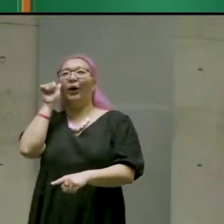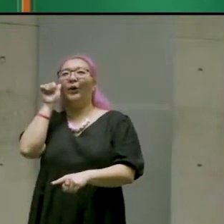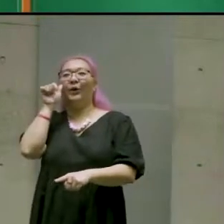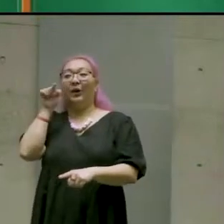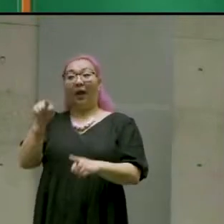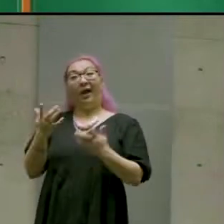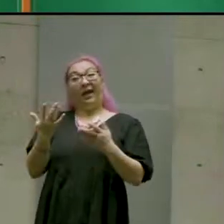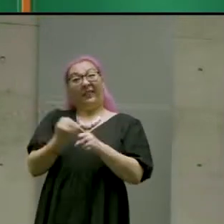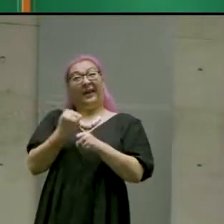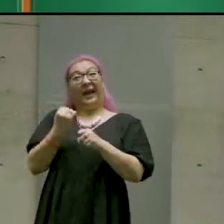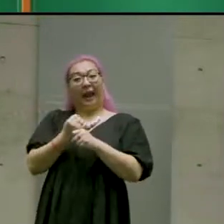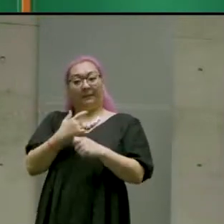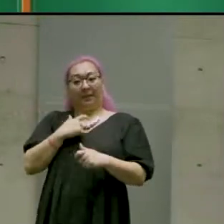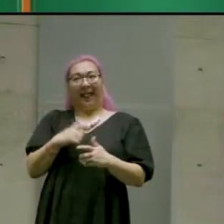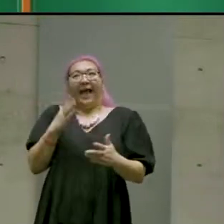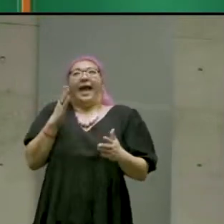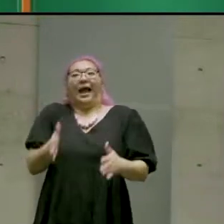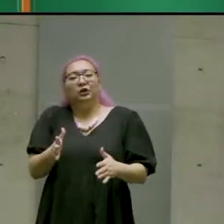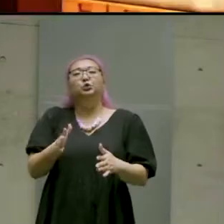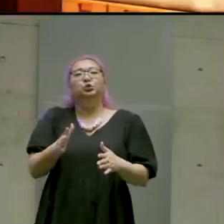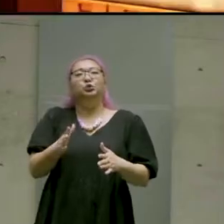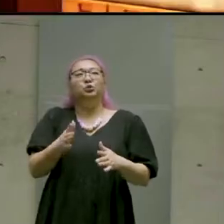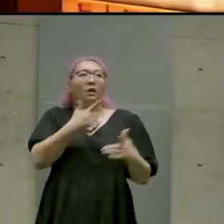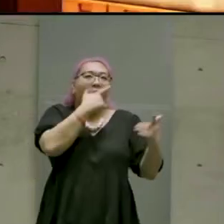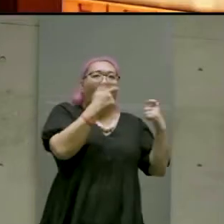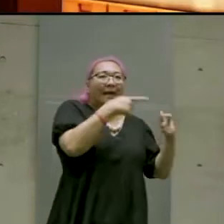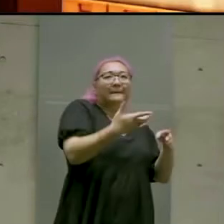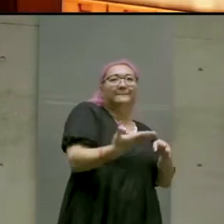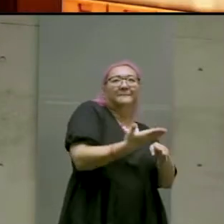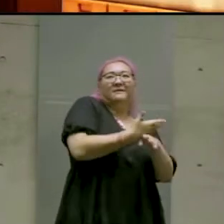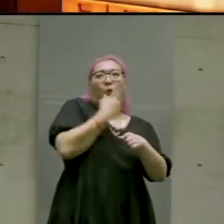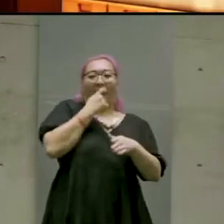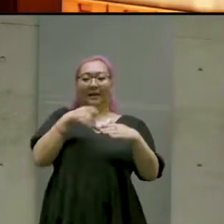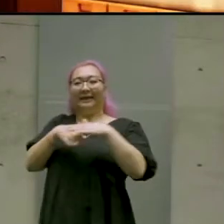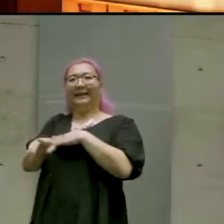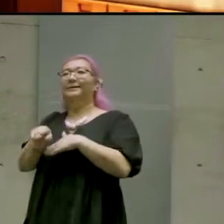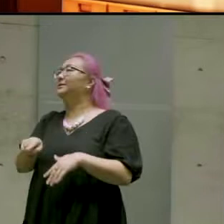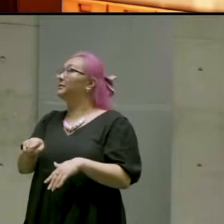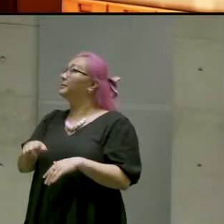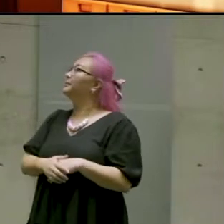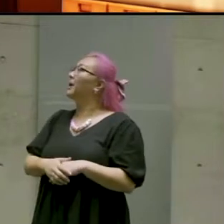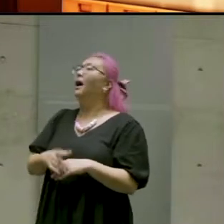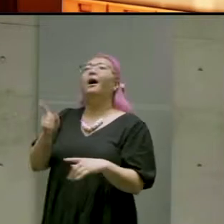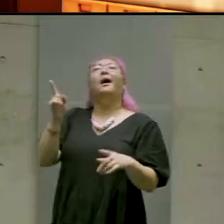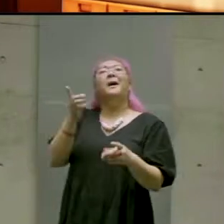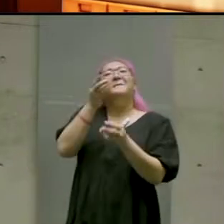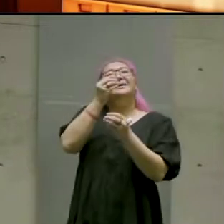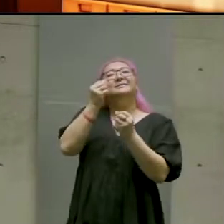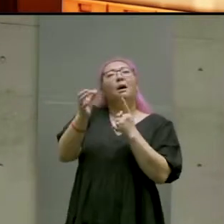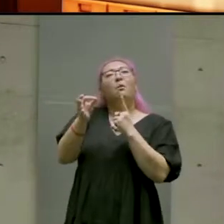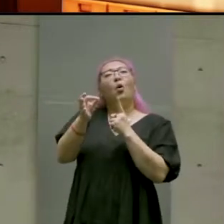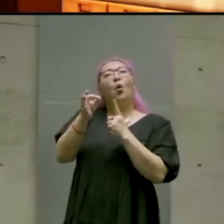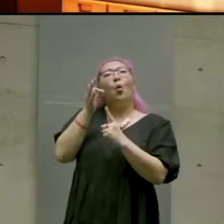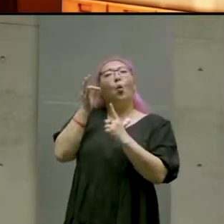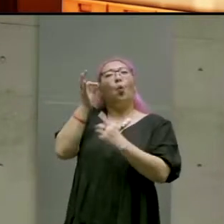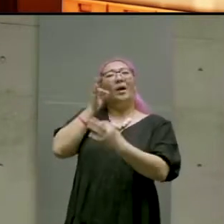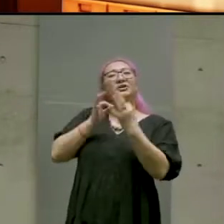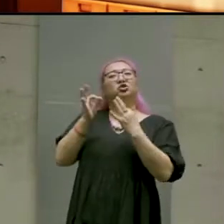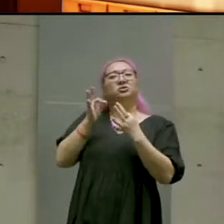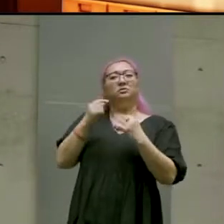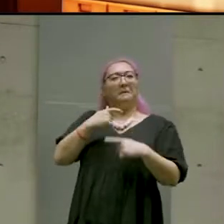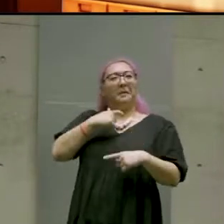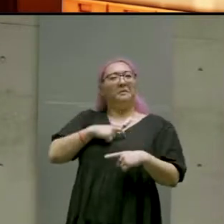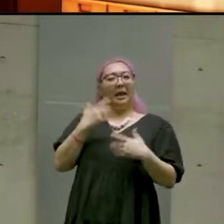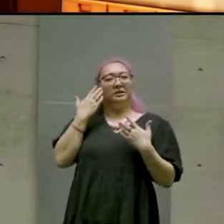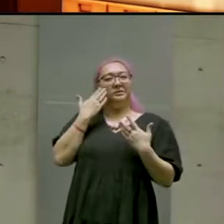we could guarantee that the player had the information they had. But also, there were some questions that were either optional or the player didn't have the